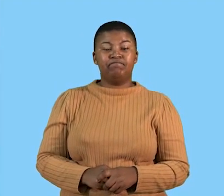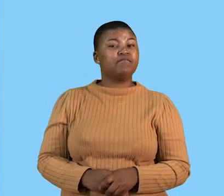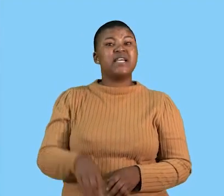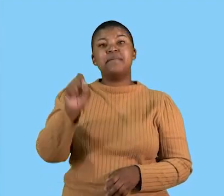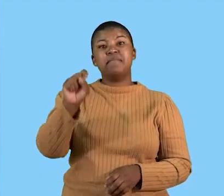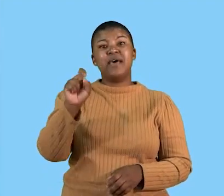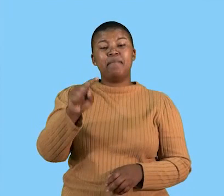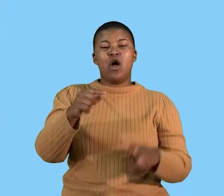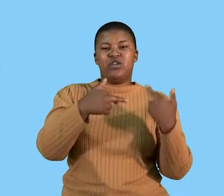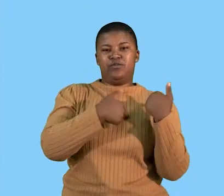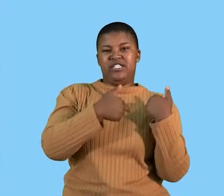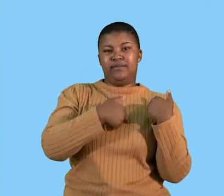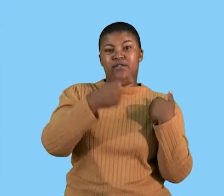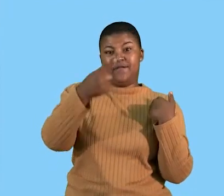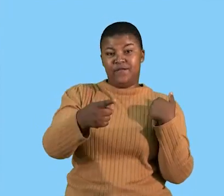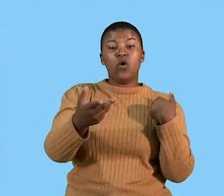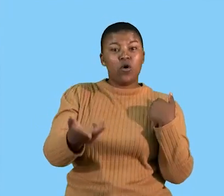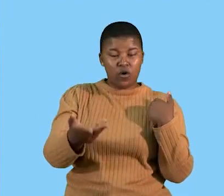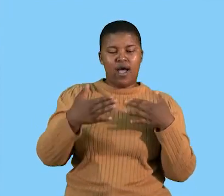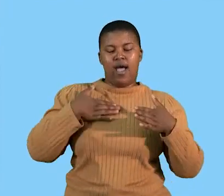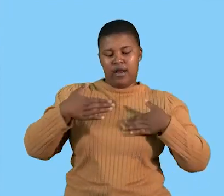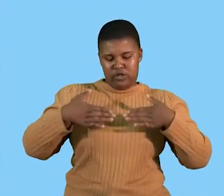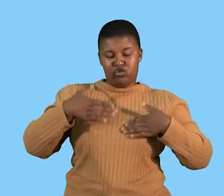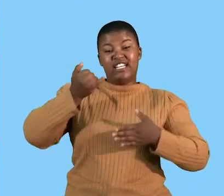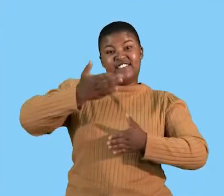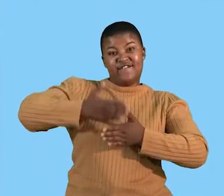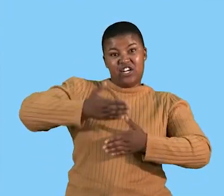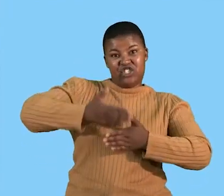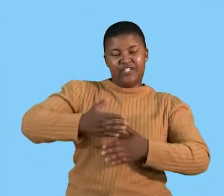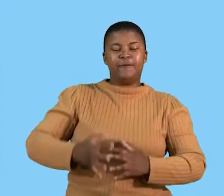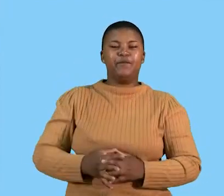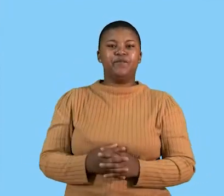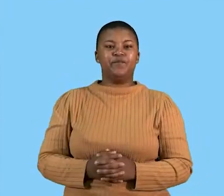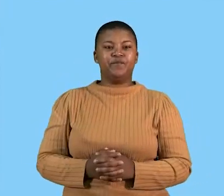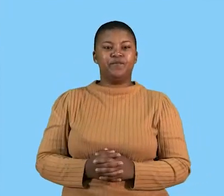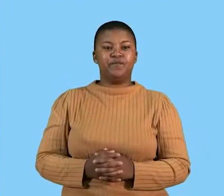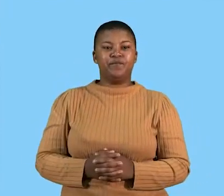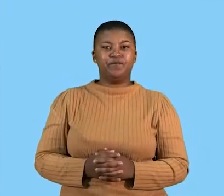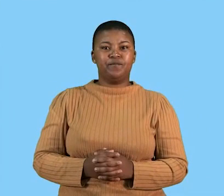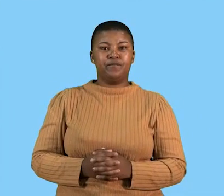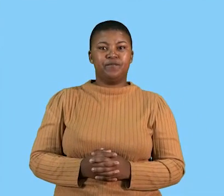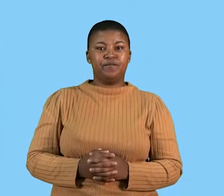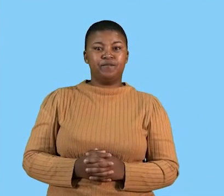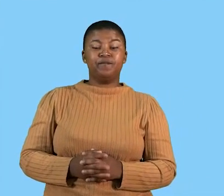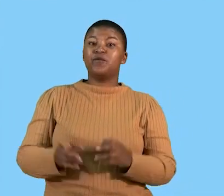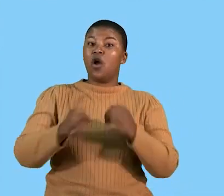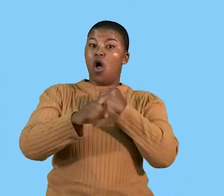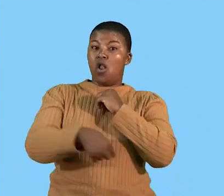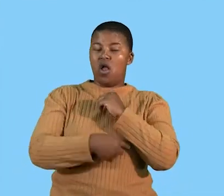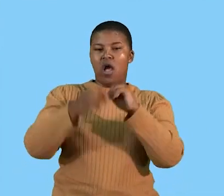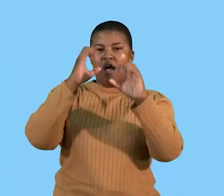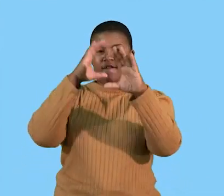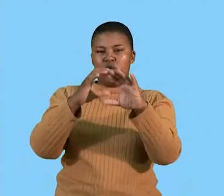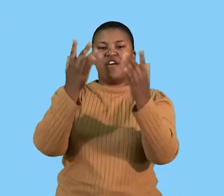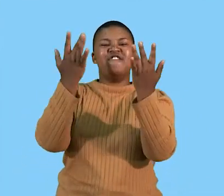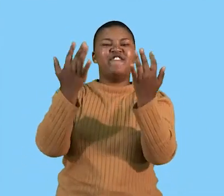in a nutshell, is the responsibilities of our administration function. Lastly, we are going to have a look